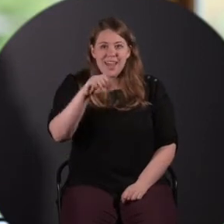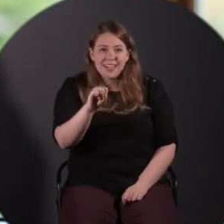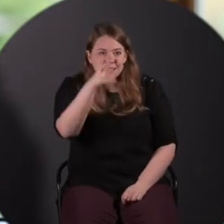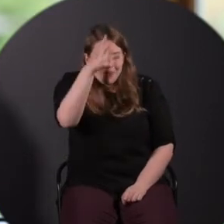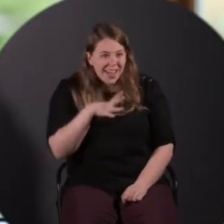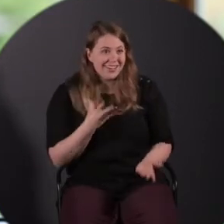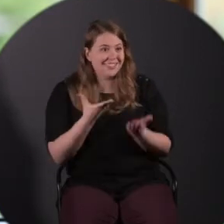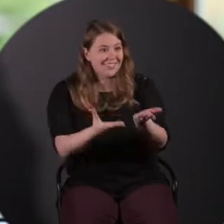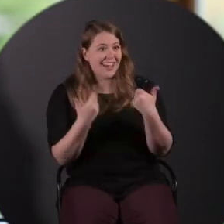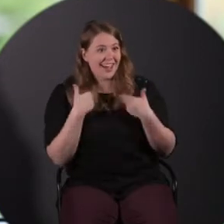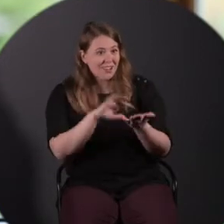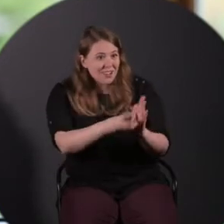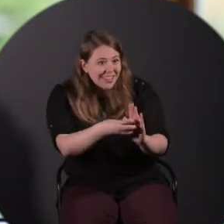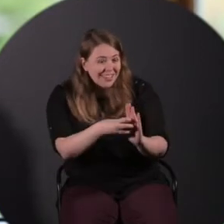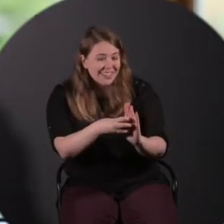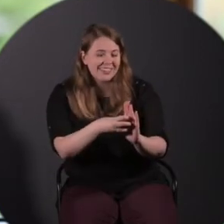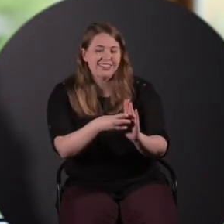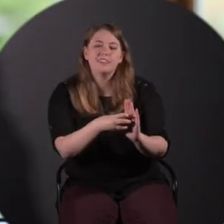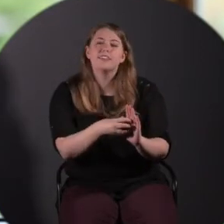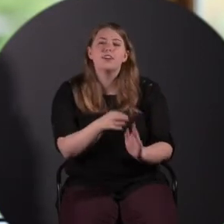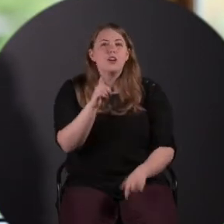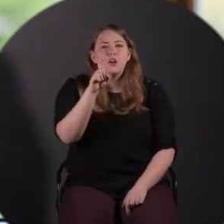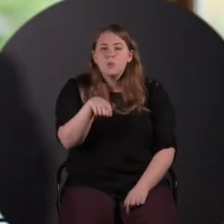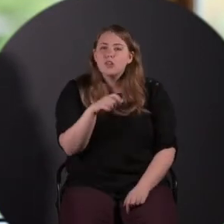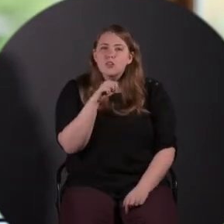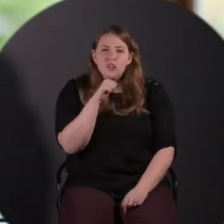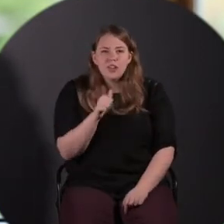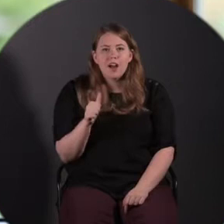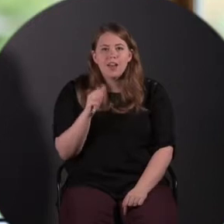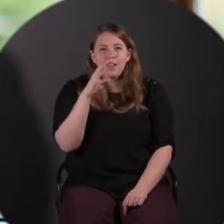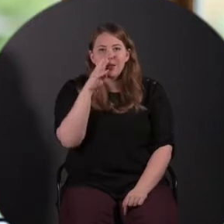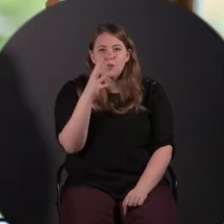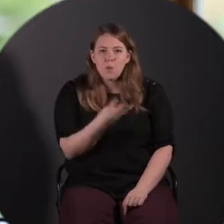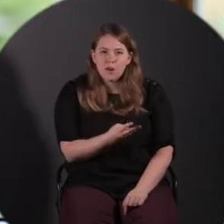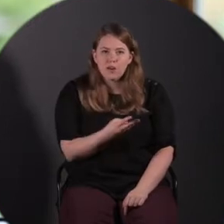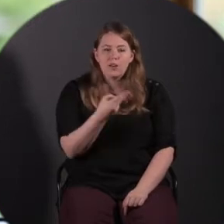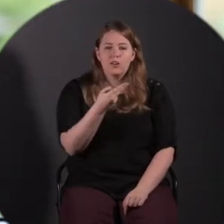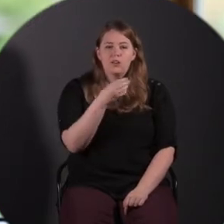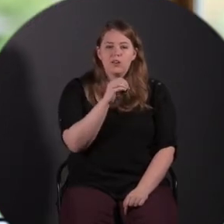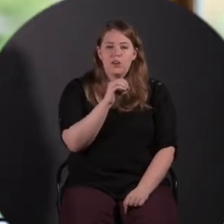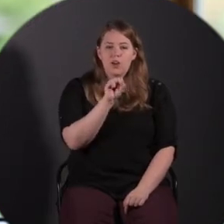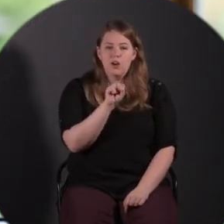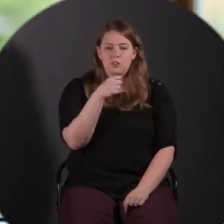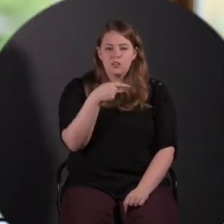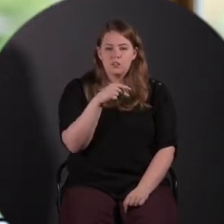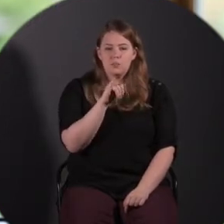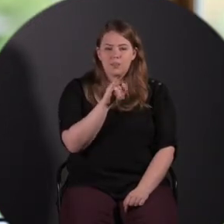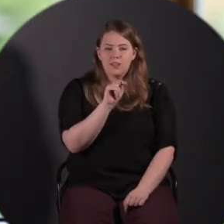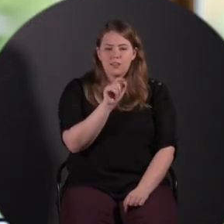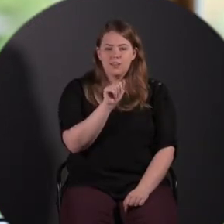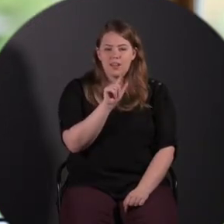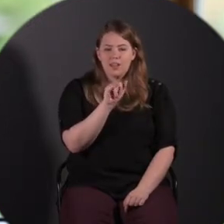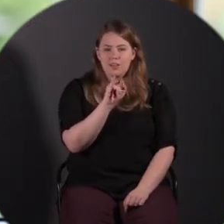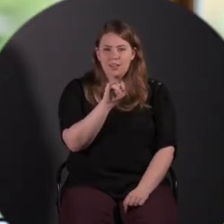we need to remember that we shouldn't minimize the gift of hospitality because it often opens the door for